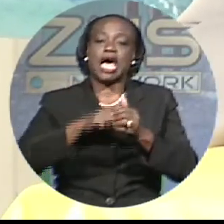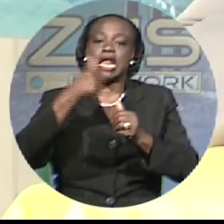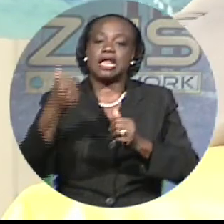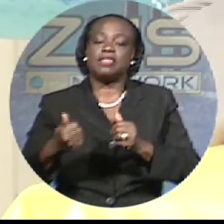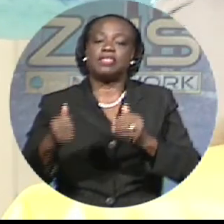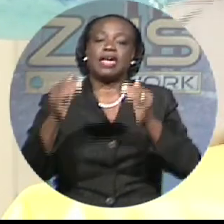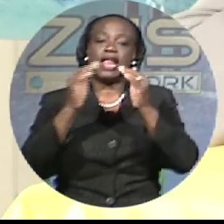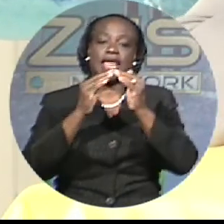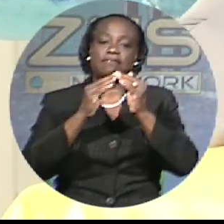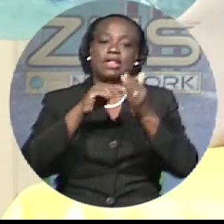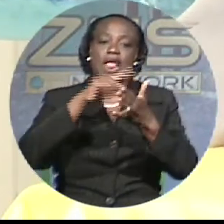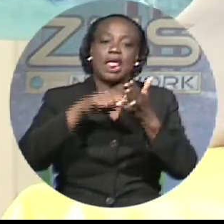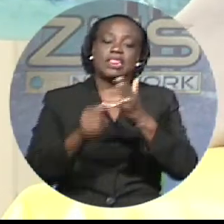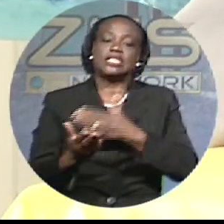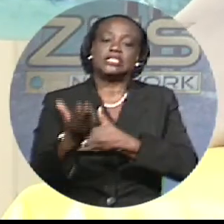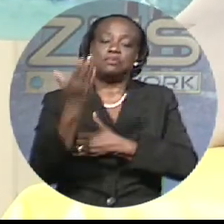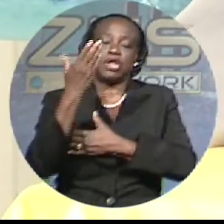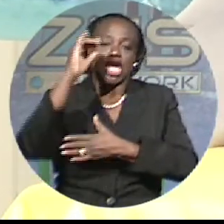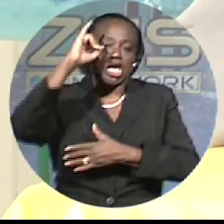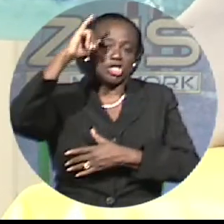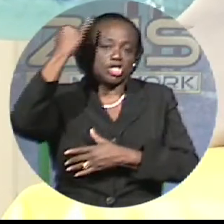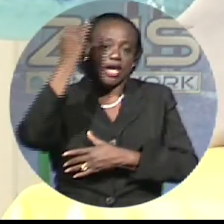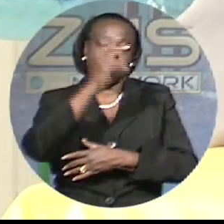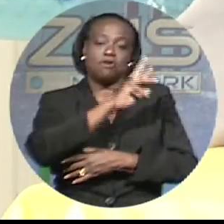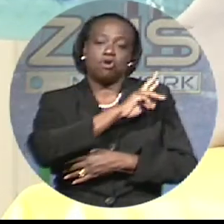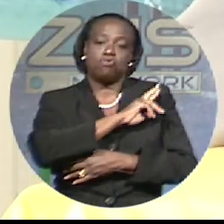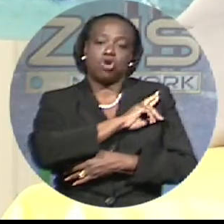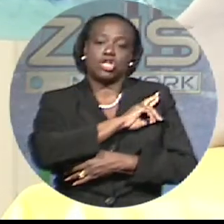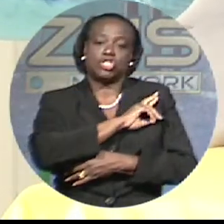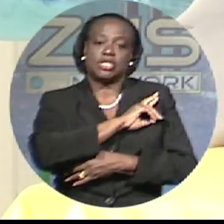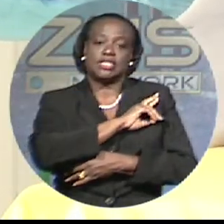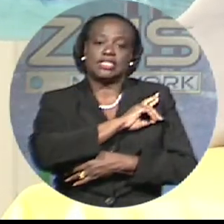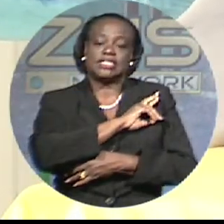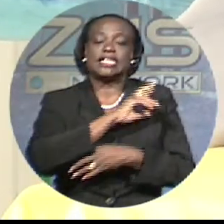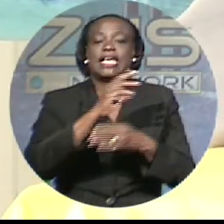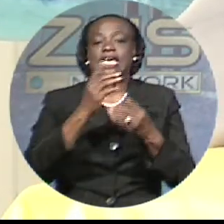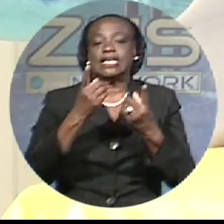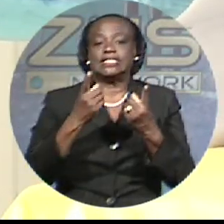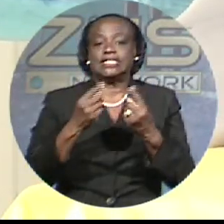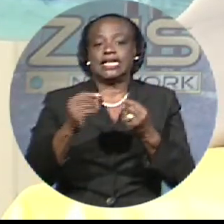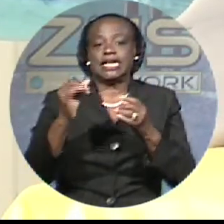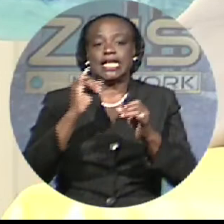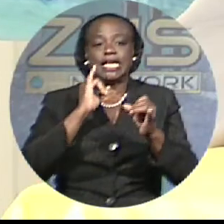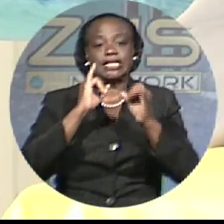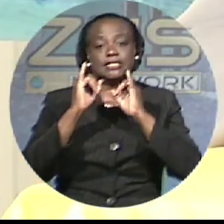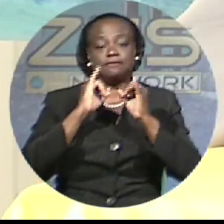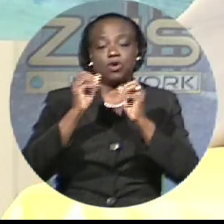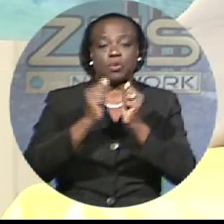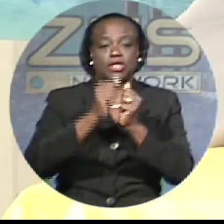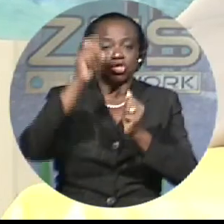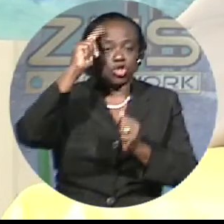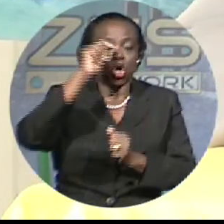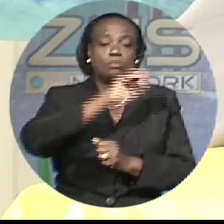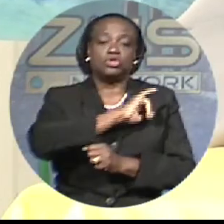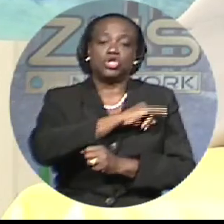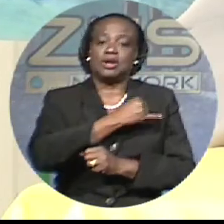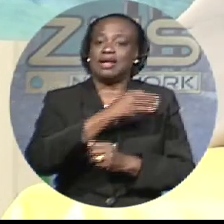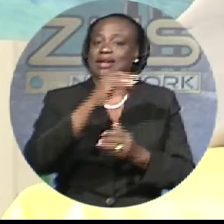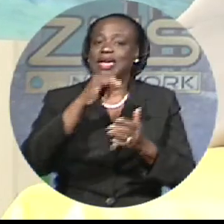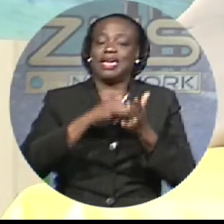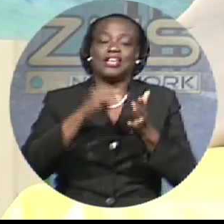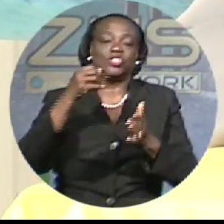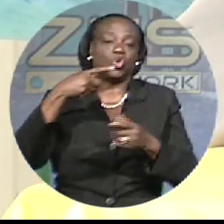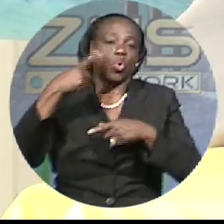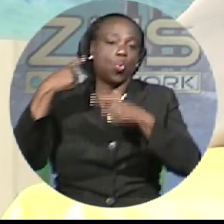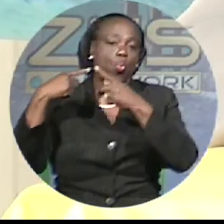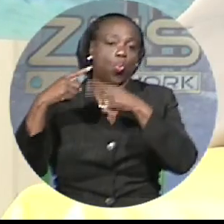I just did an interview on one of the biggest syndicated radio shows in the country, Tom Joyner, and it went tremendous. And believe me, I've already gotten people